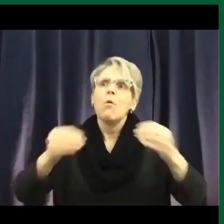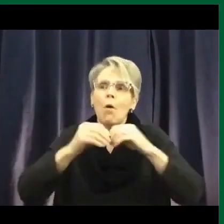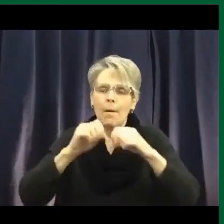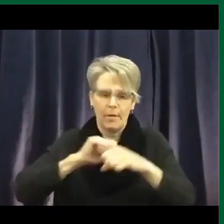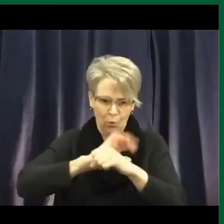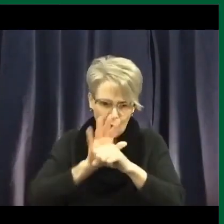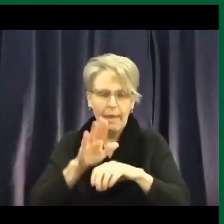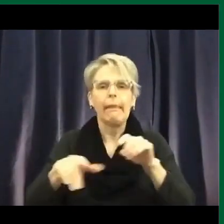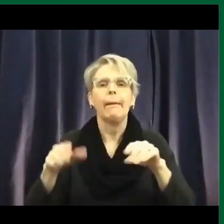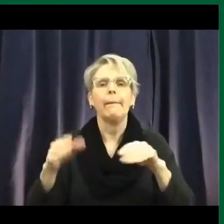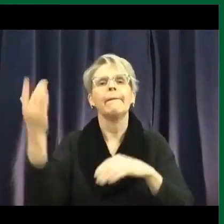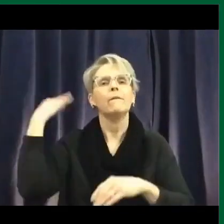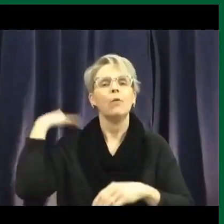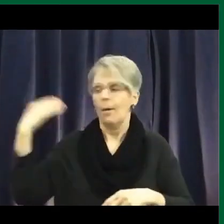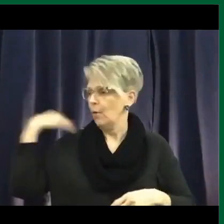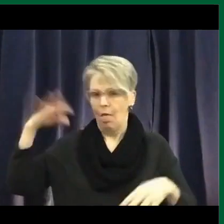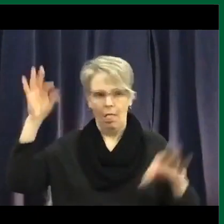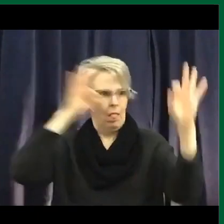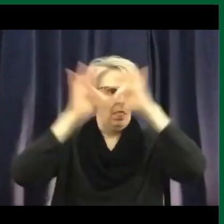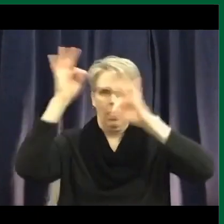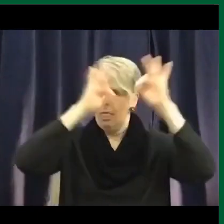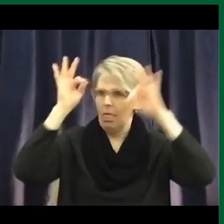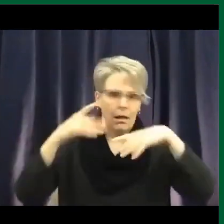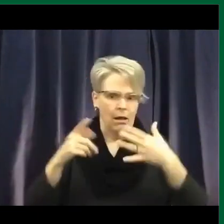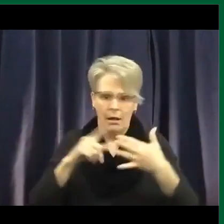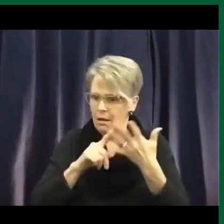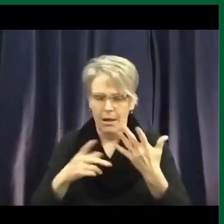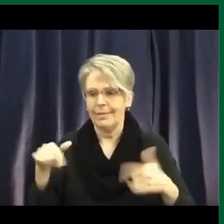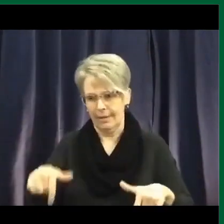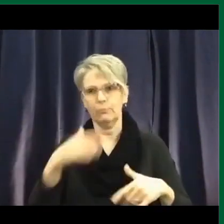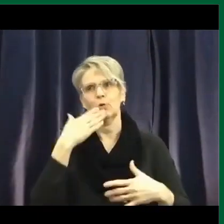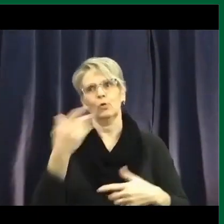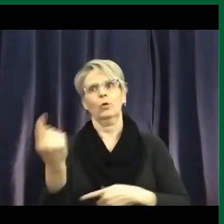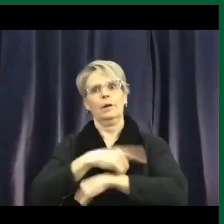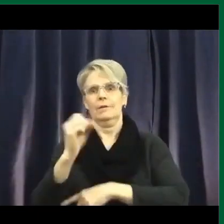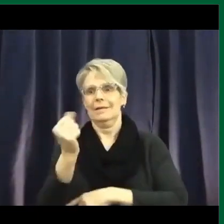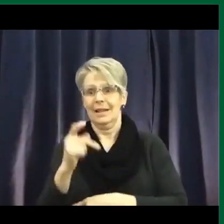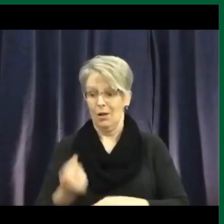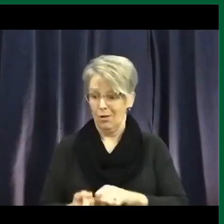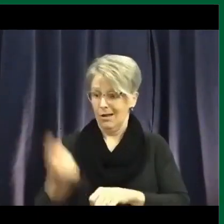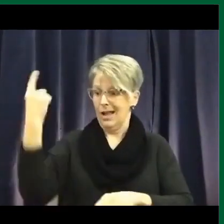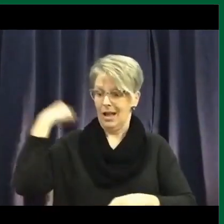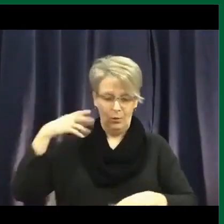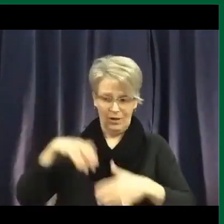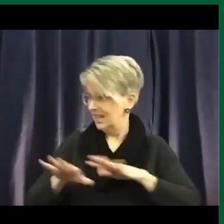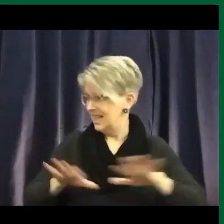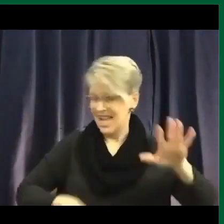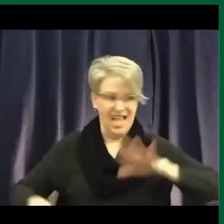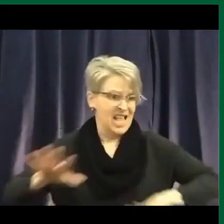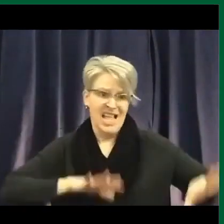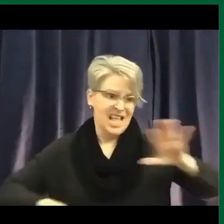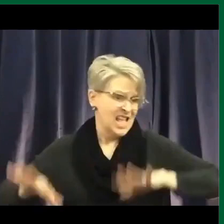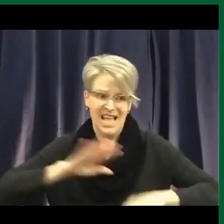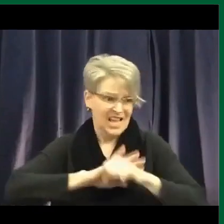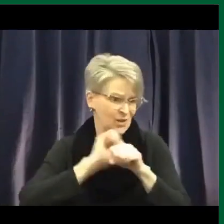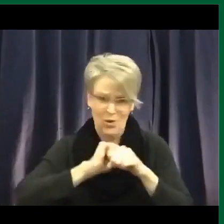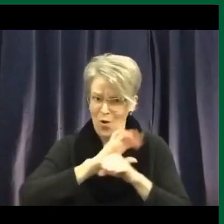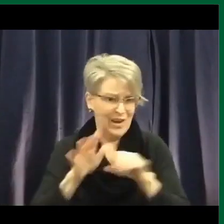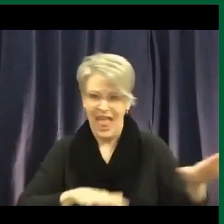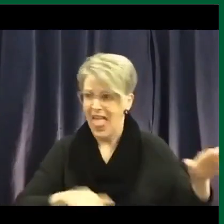didn't have in the early days. And this is a good day for Saskatchewan. A year ago, we were going into COVID. Today, we're coming out of COVID. We most